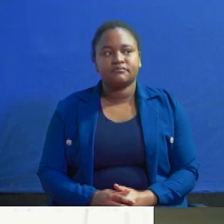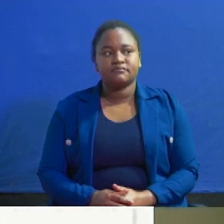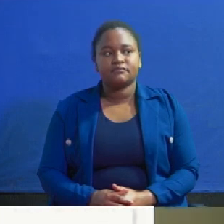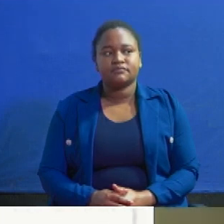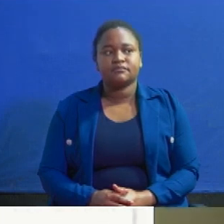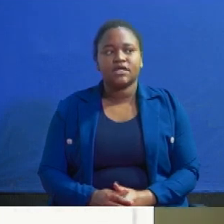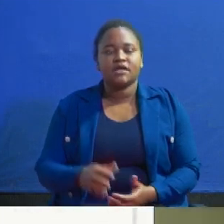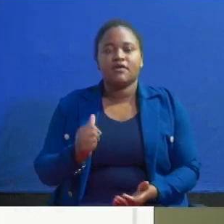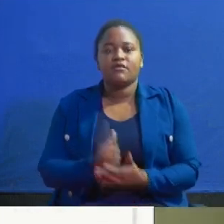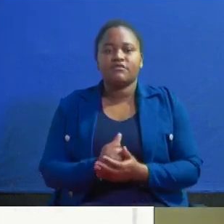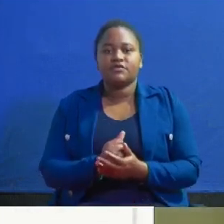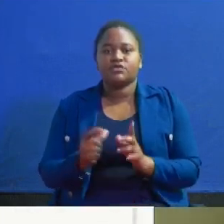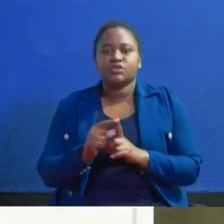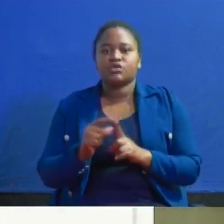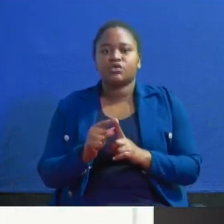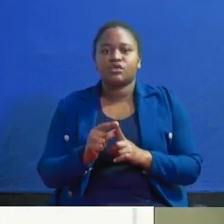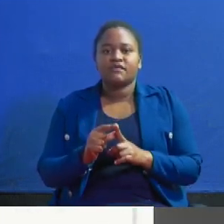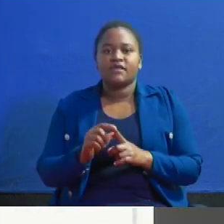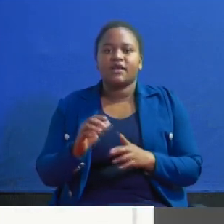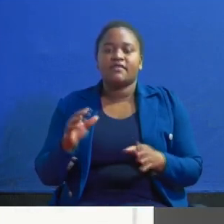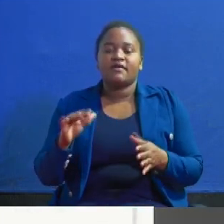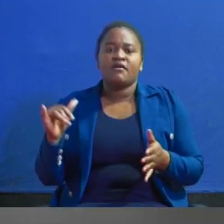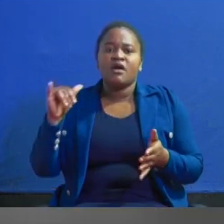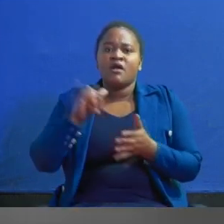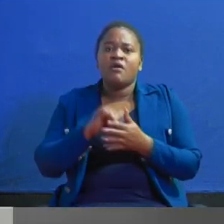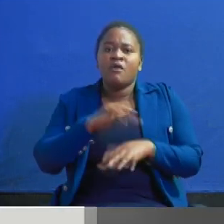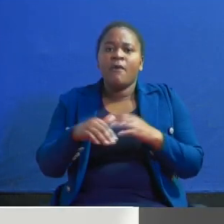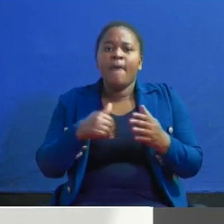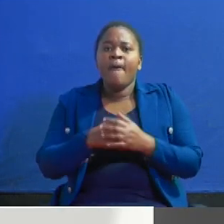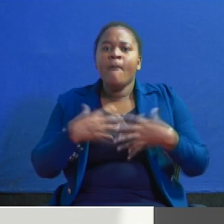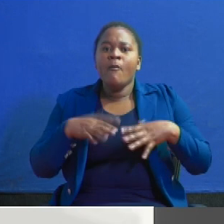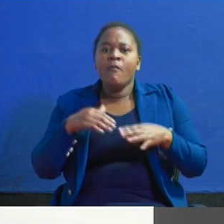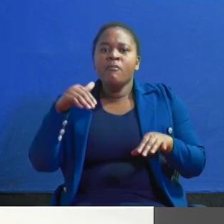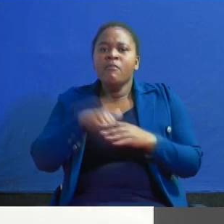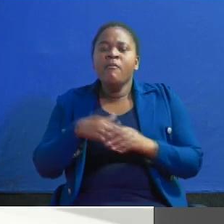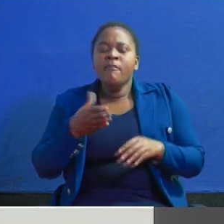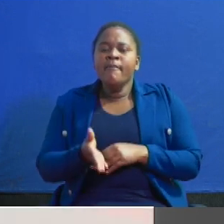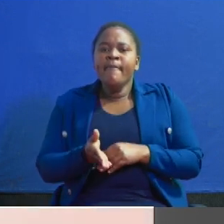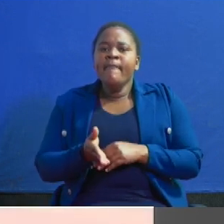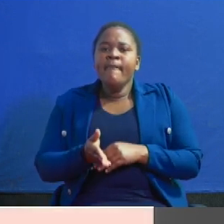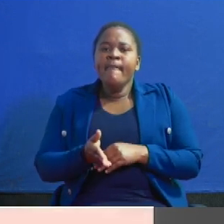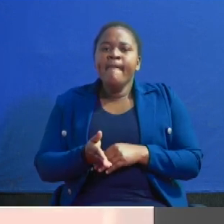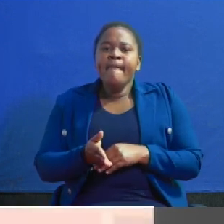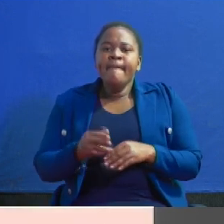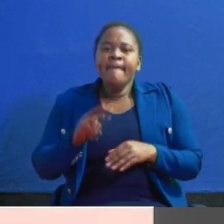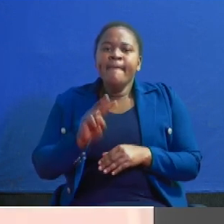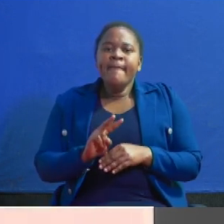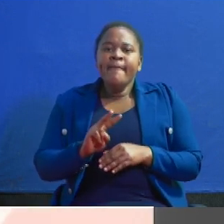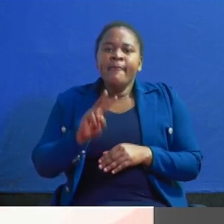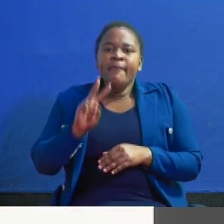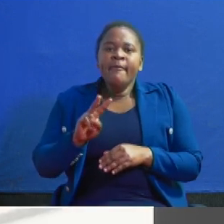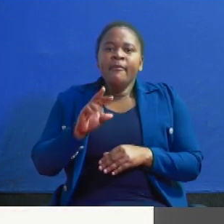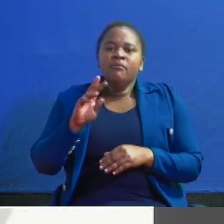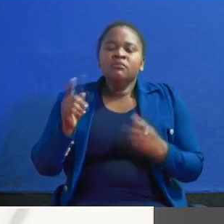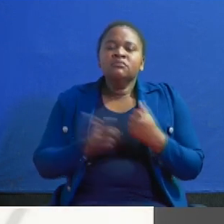In an official statement, Vopas Airlines reports that all 57 passengers and 4 crew members on flight